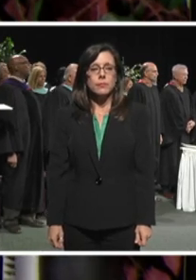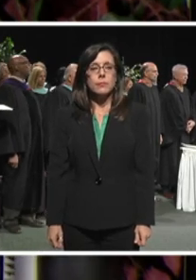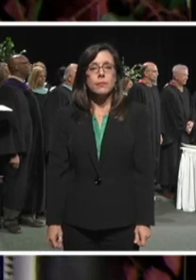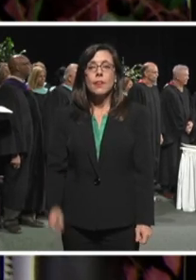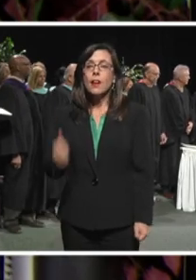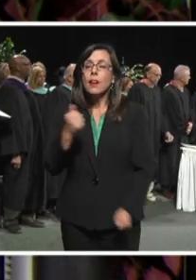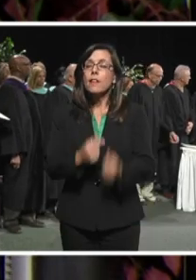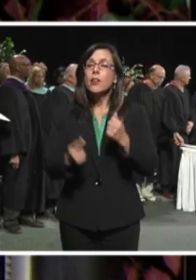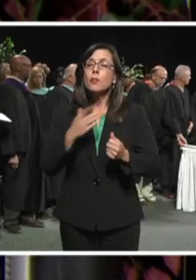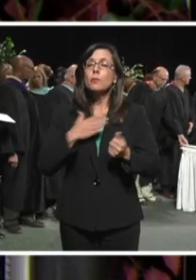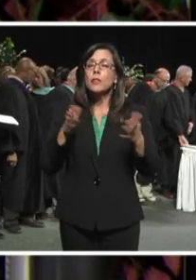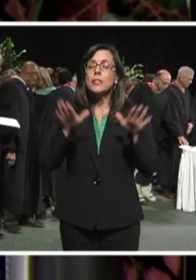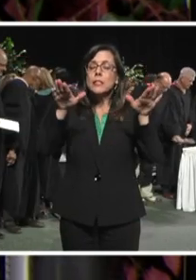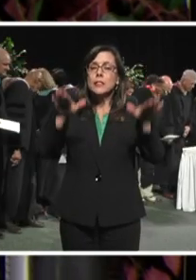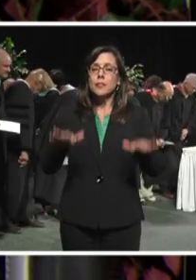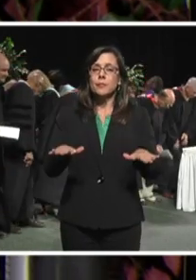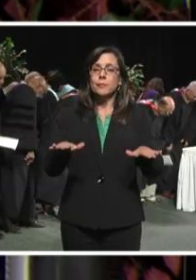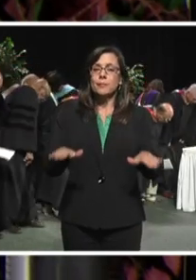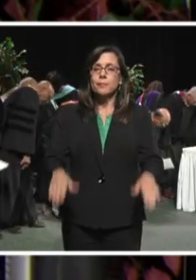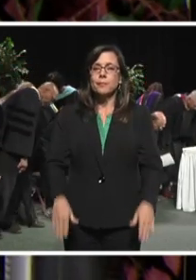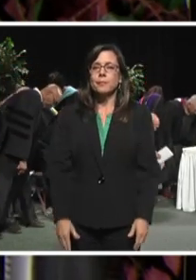Would everyone please be seated?